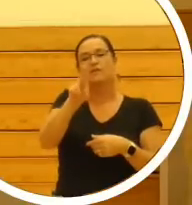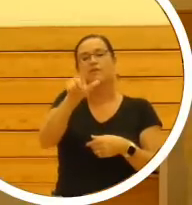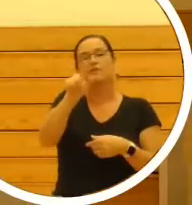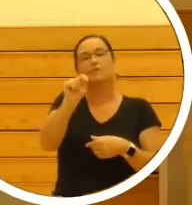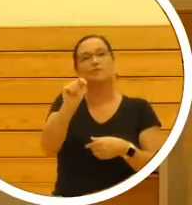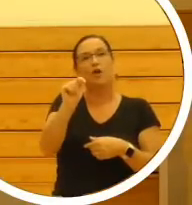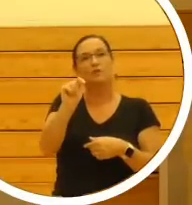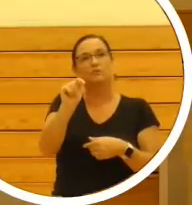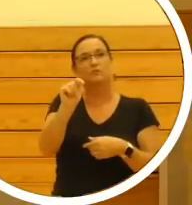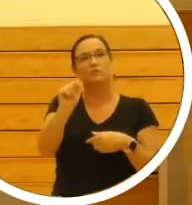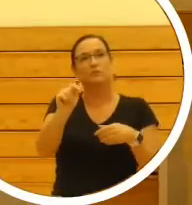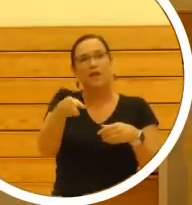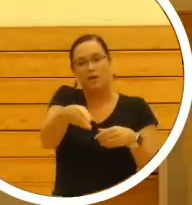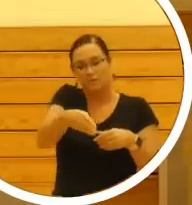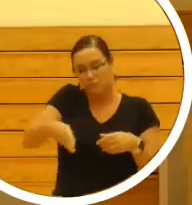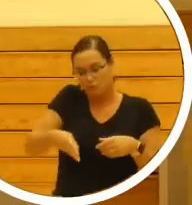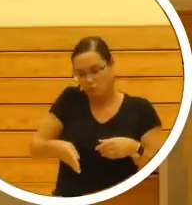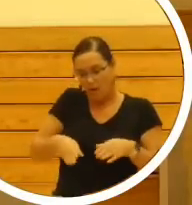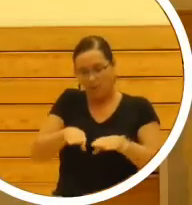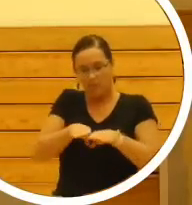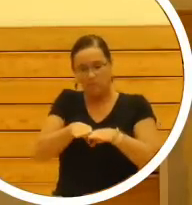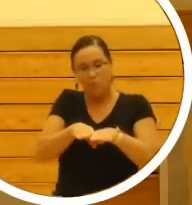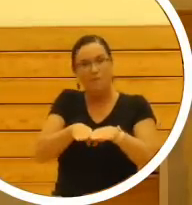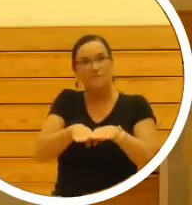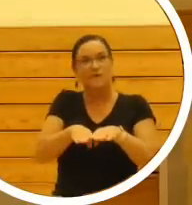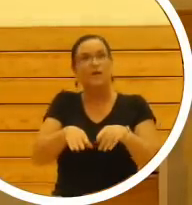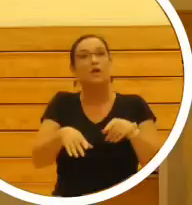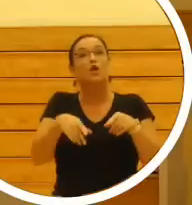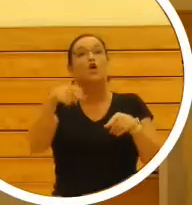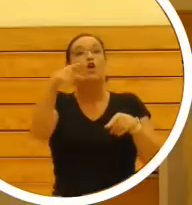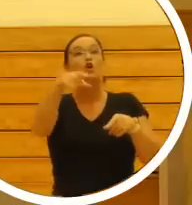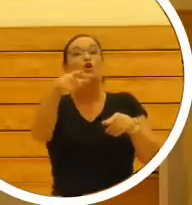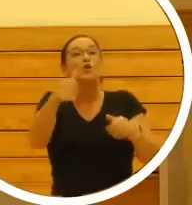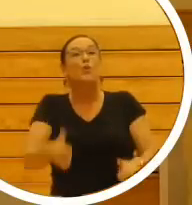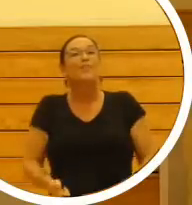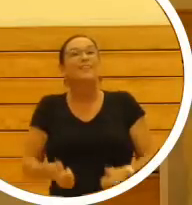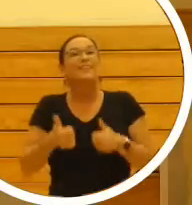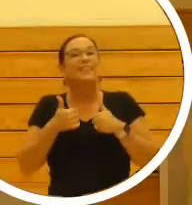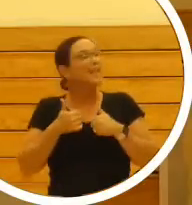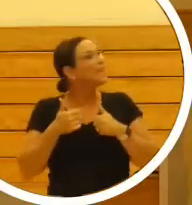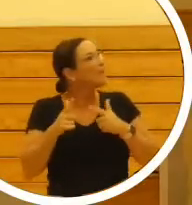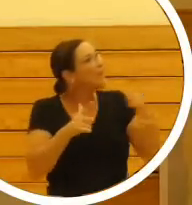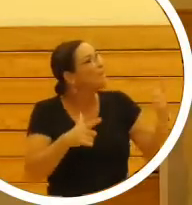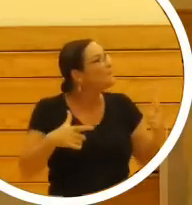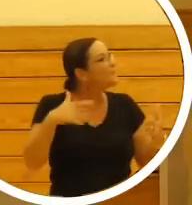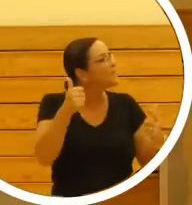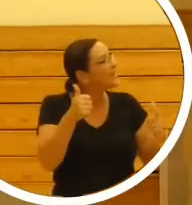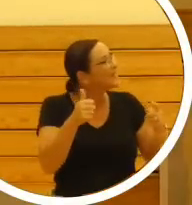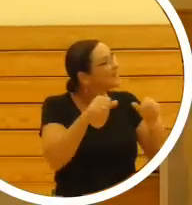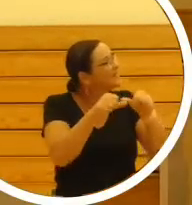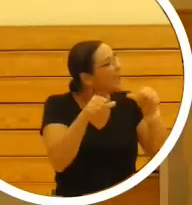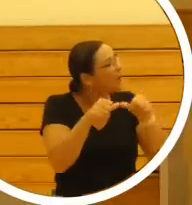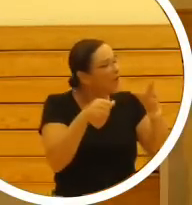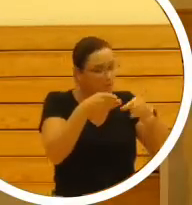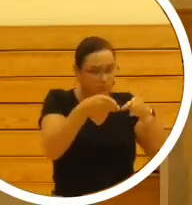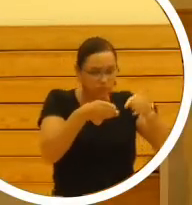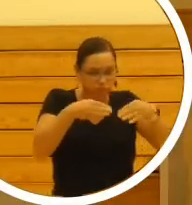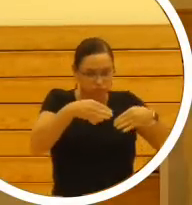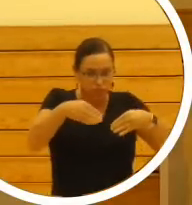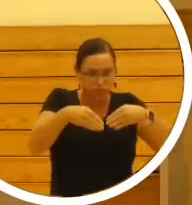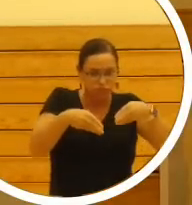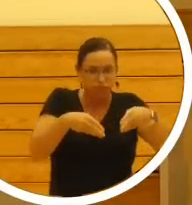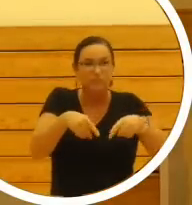the island of Hawaii. You'll notice that you live right inside the biggest nest of faults on the island of